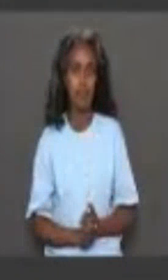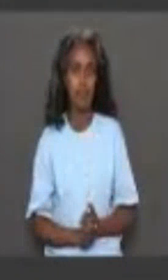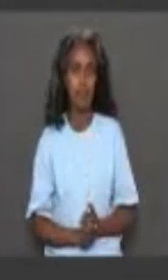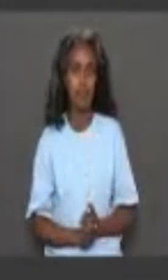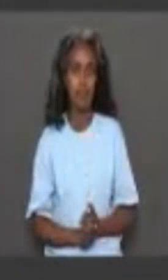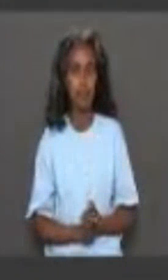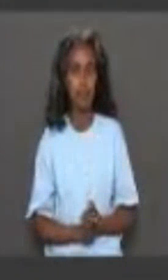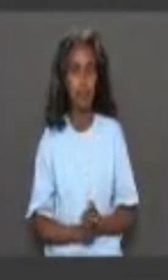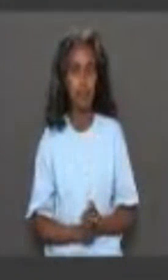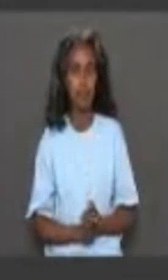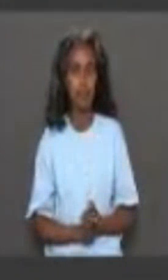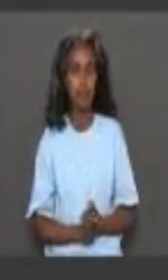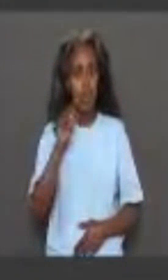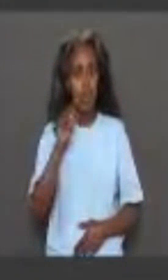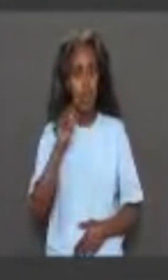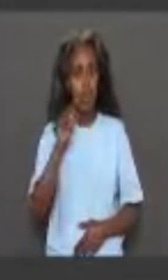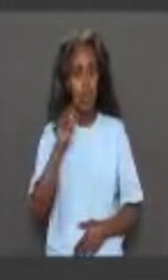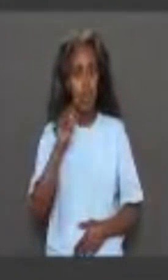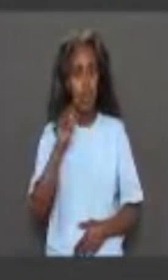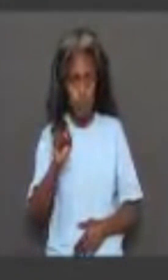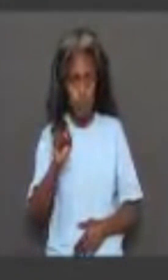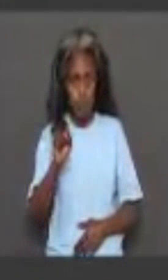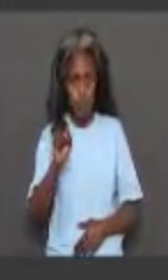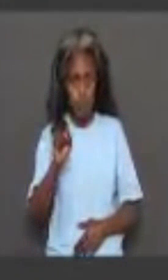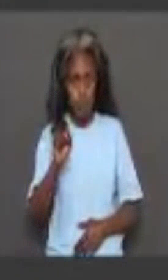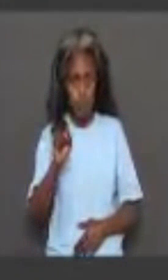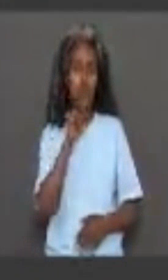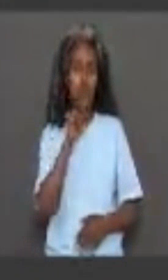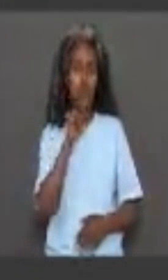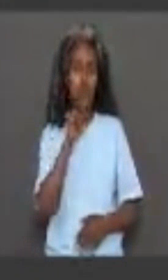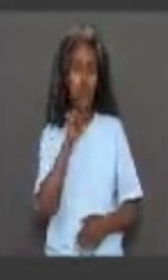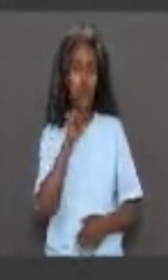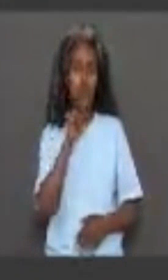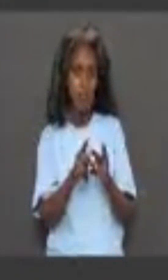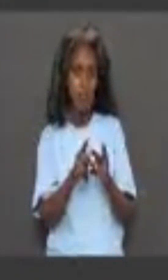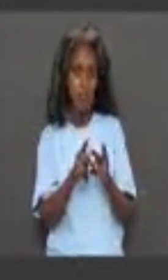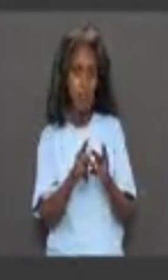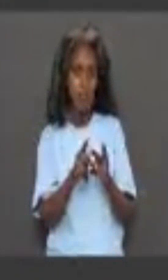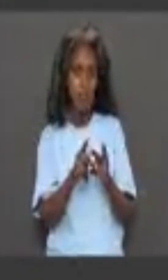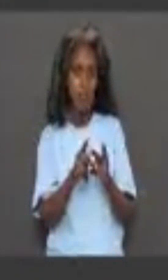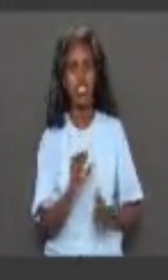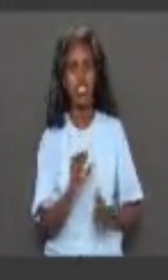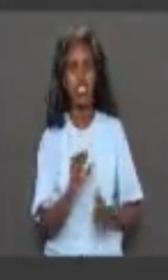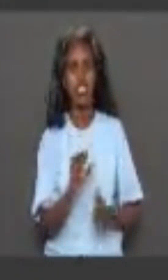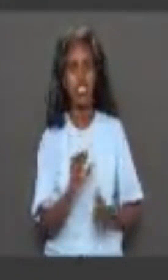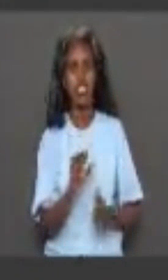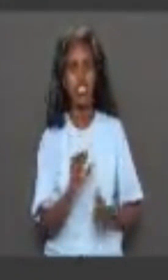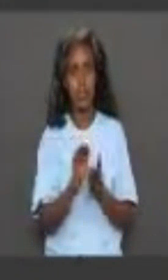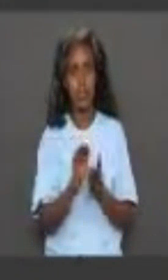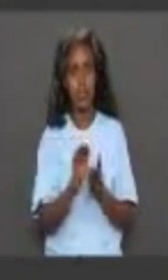Roots that are not perfect are irrational numbers.